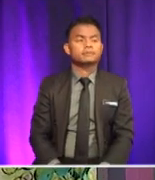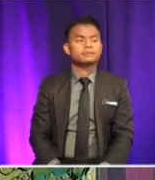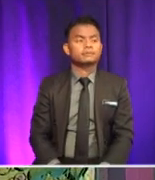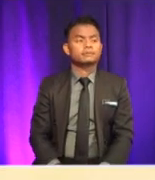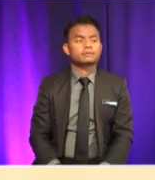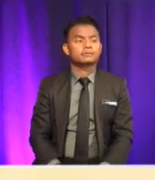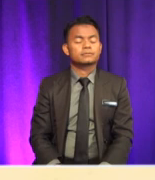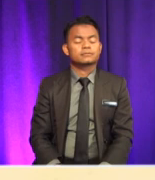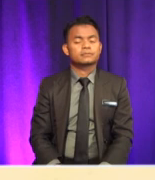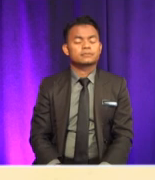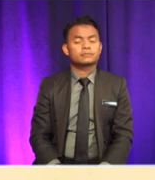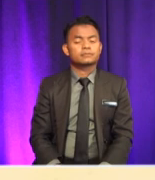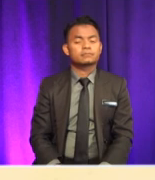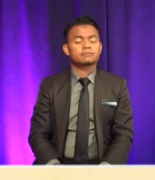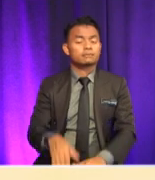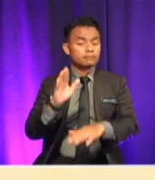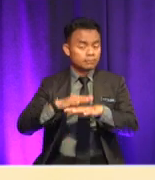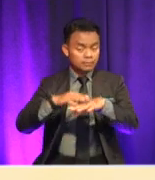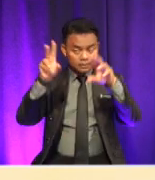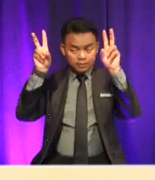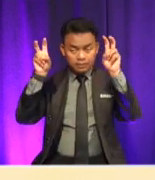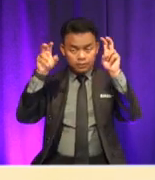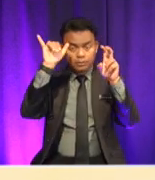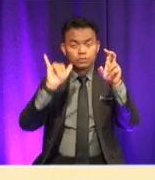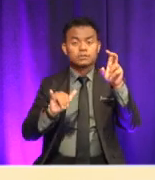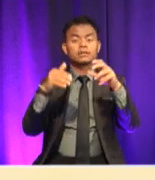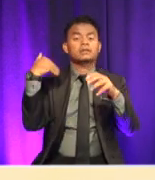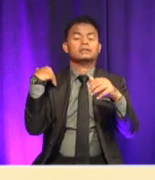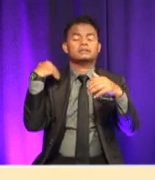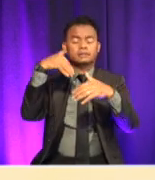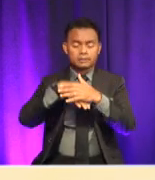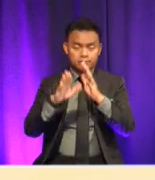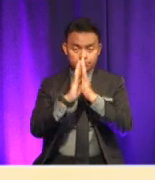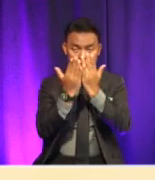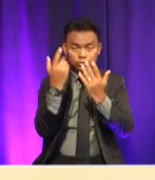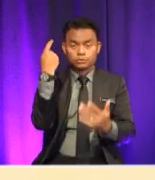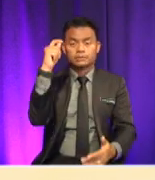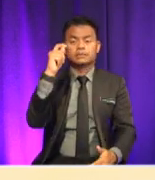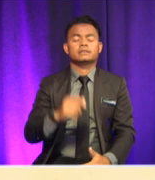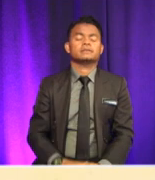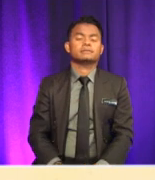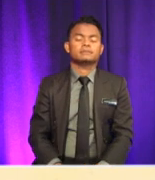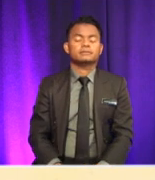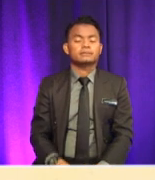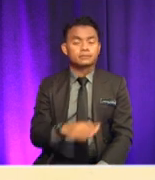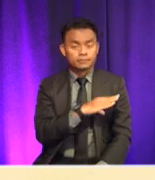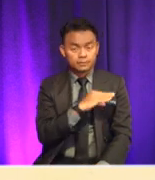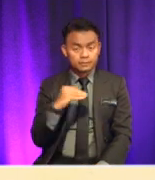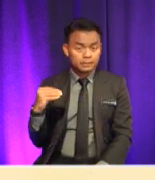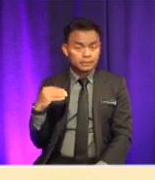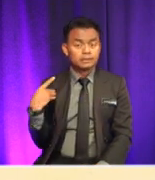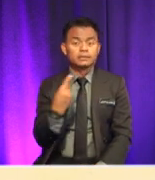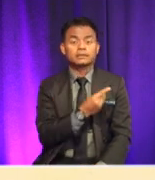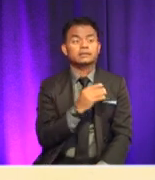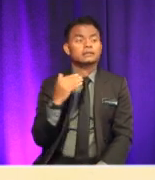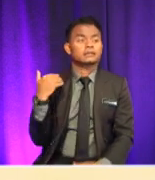Shadow, Thieving Daughter, Sambal Without Anchovies, these are written by Chua Kok Yee. And then we have Turning